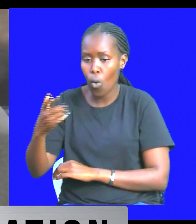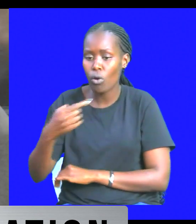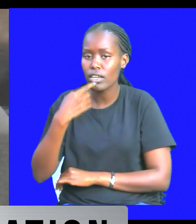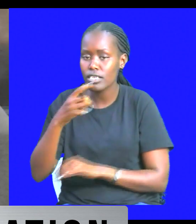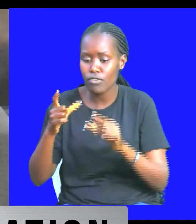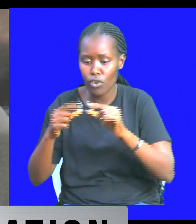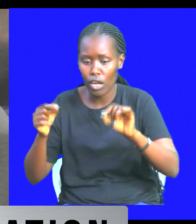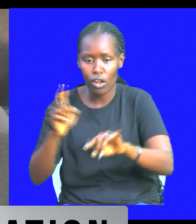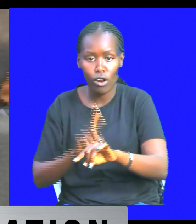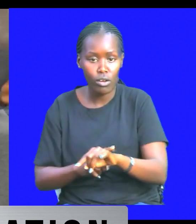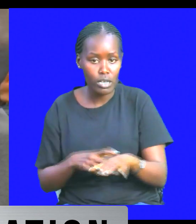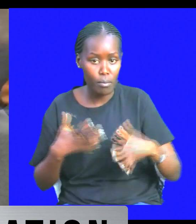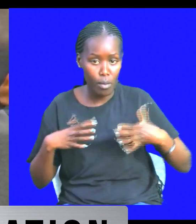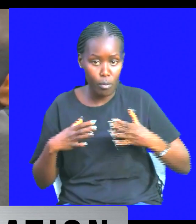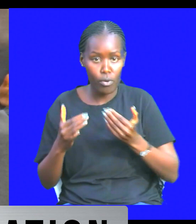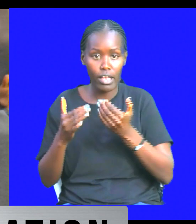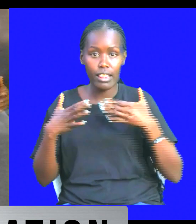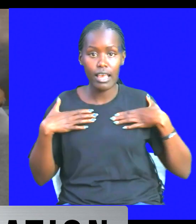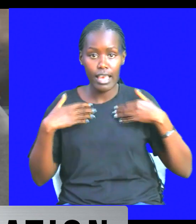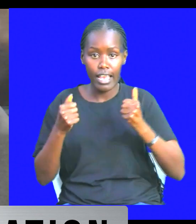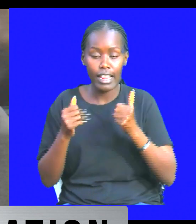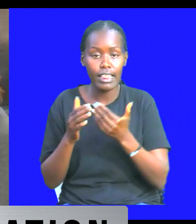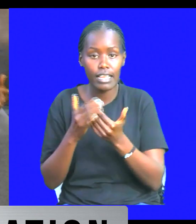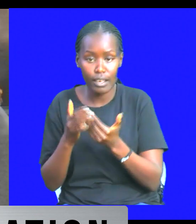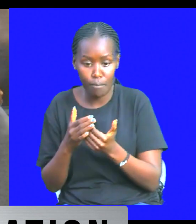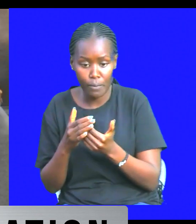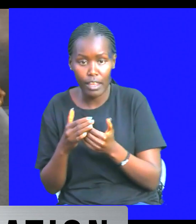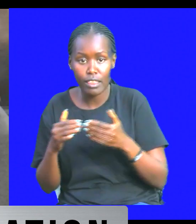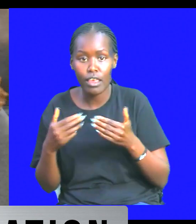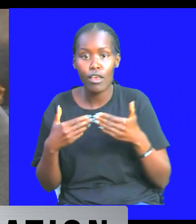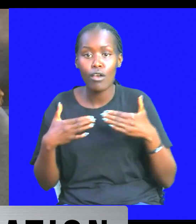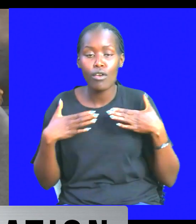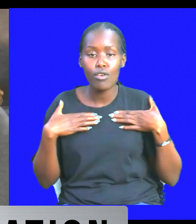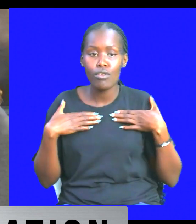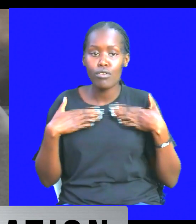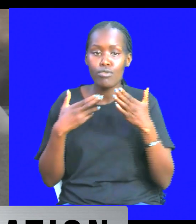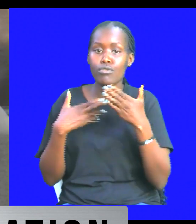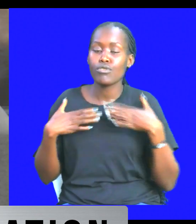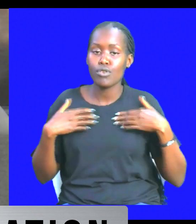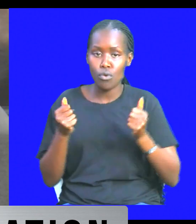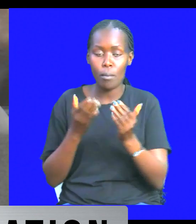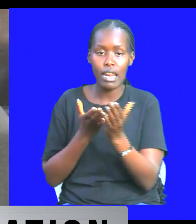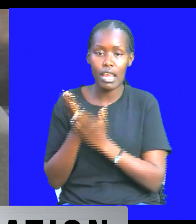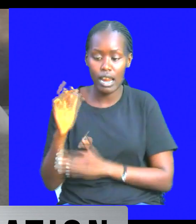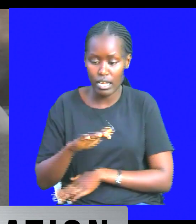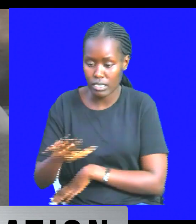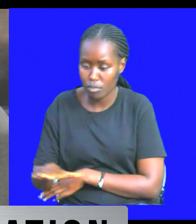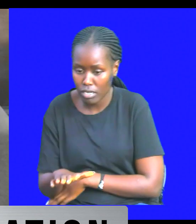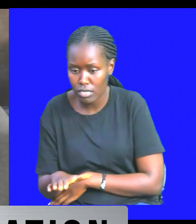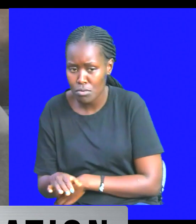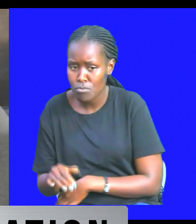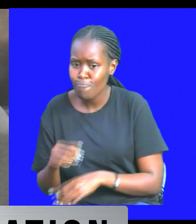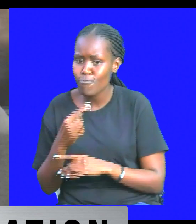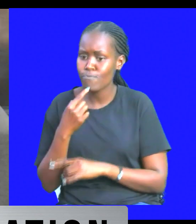time, as people in the healthcare, in the human rights space, we have always insisted that it should